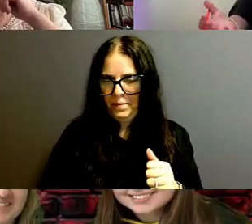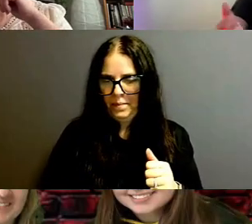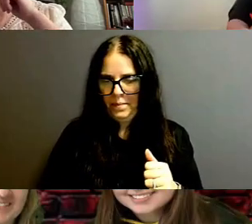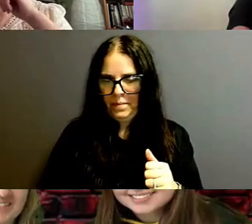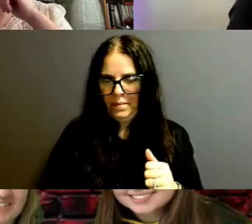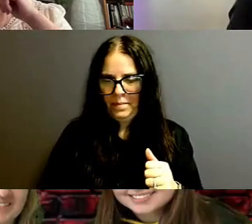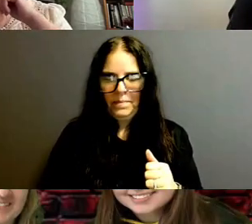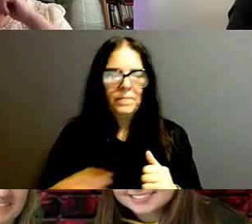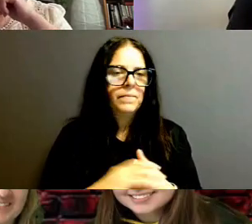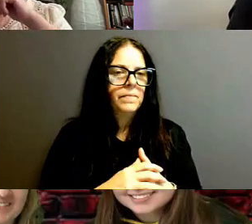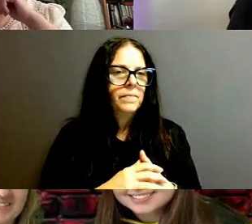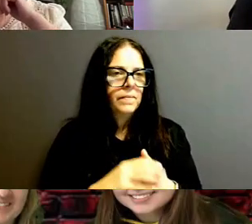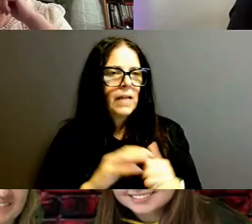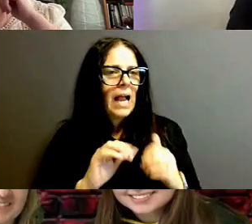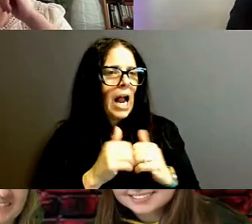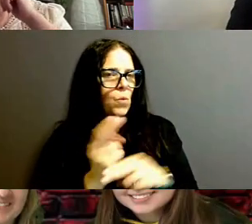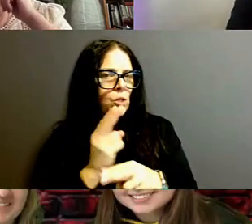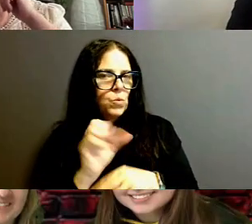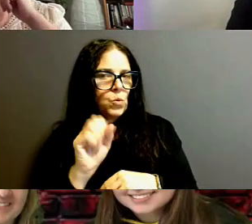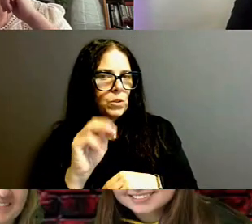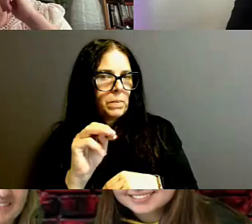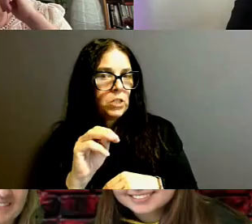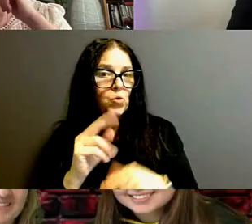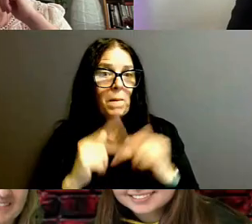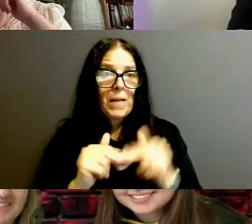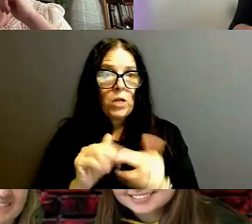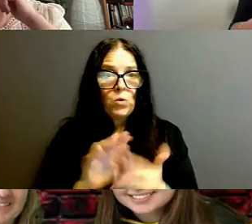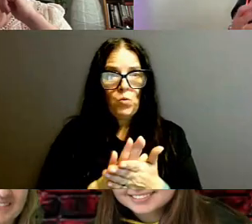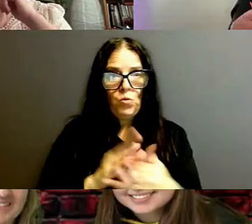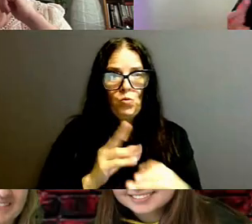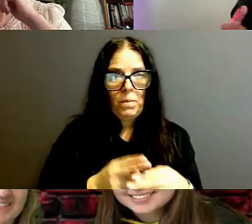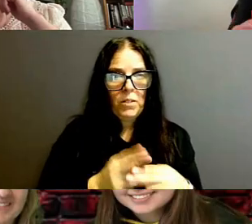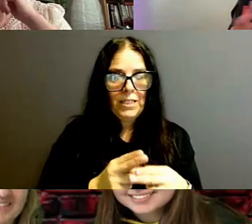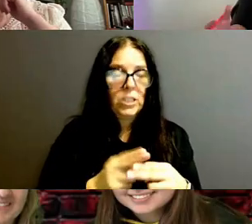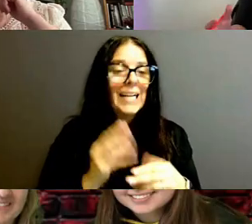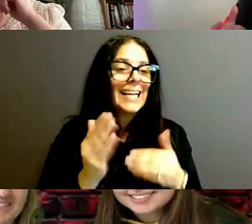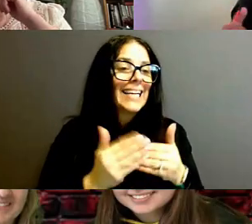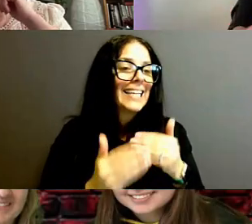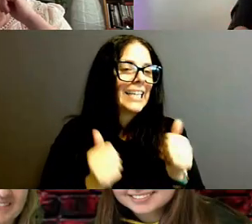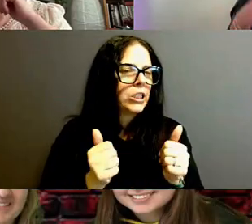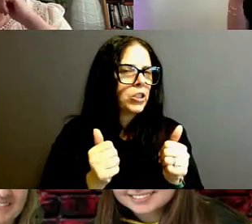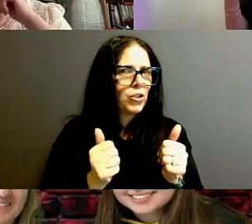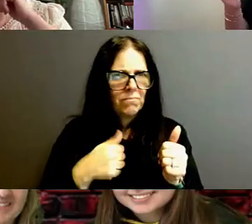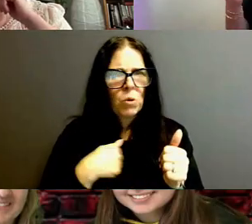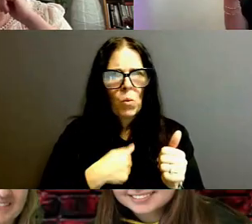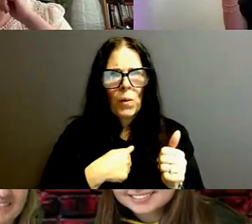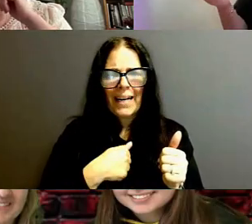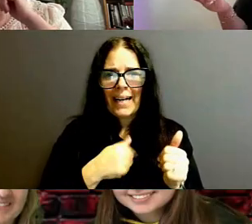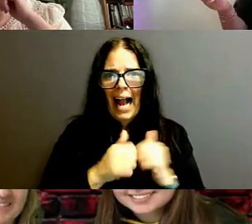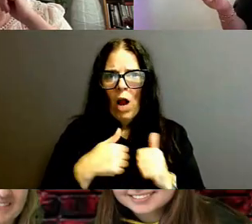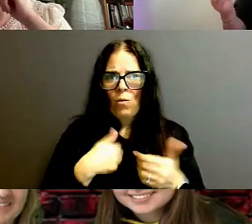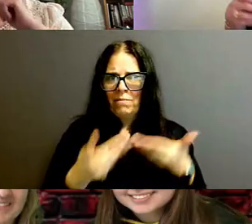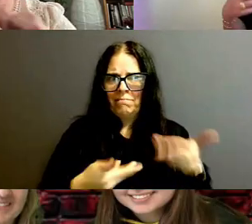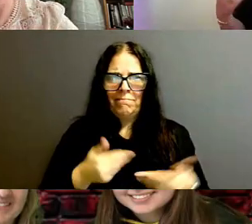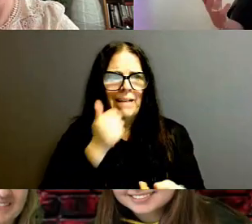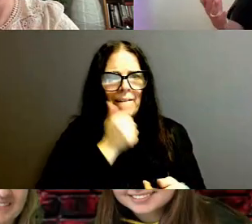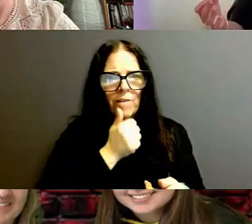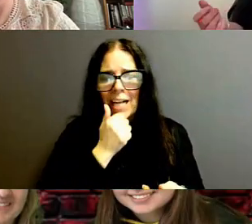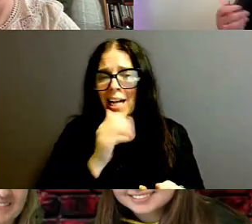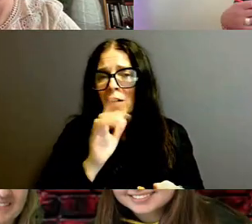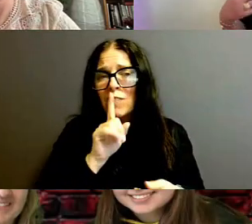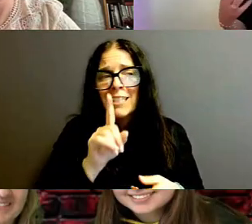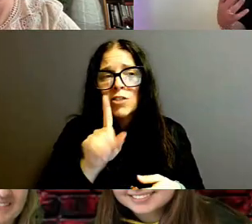school's reputation? And the easiest way is for things that we do every day. And it's just a matter of taking a picture